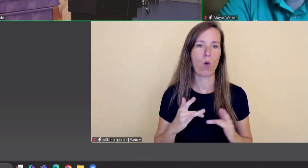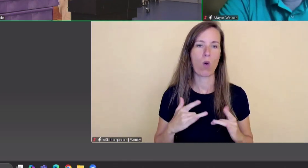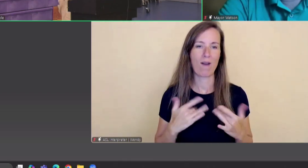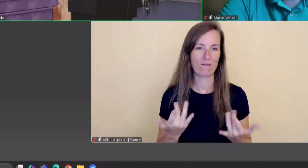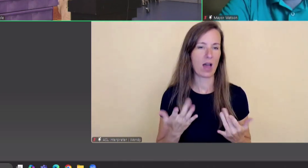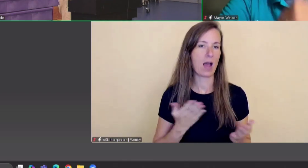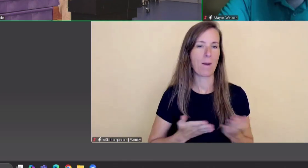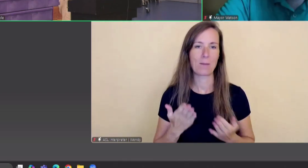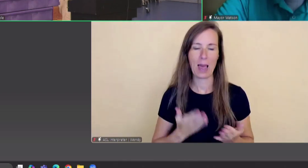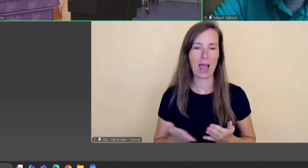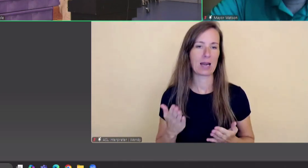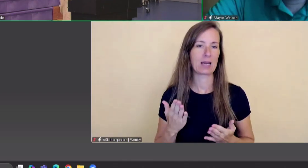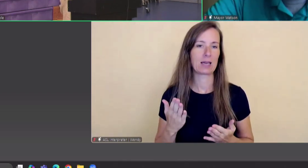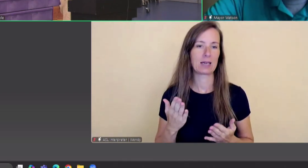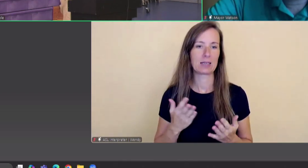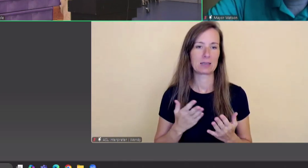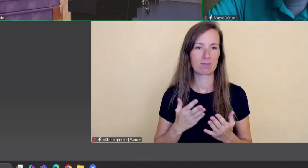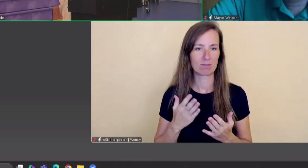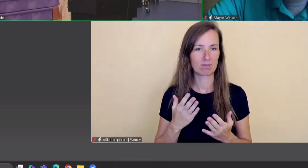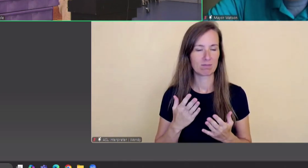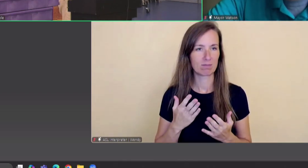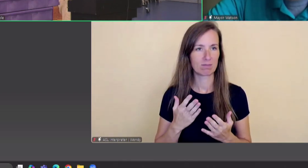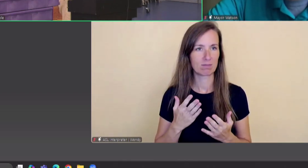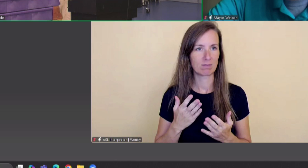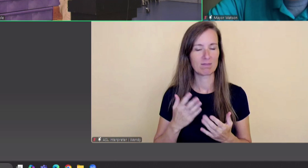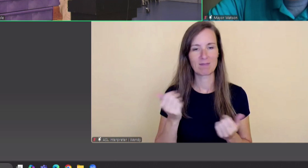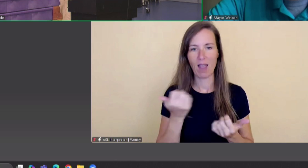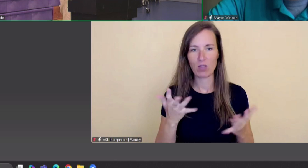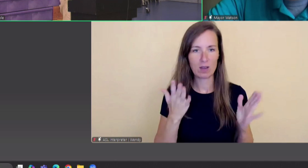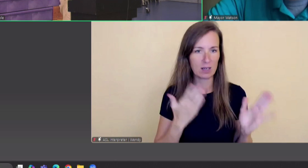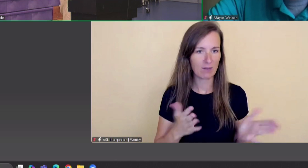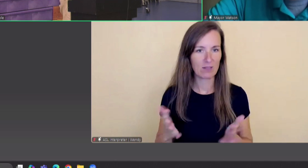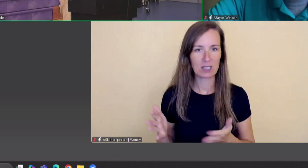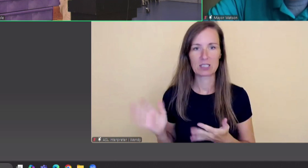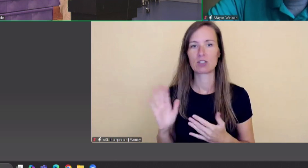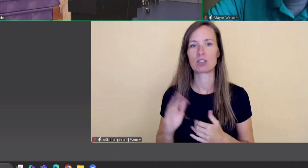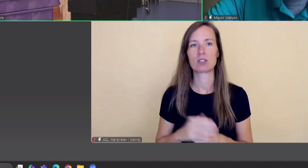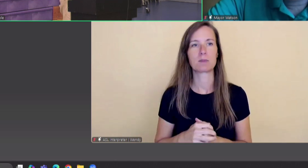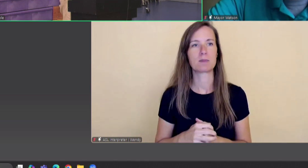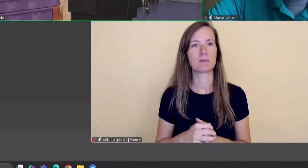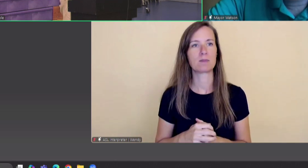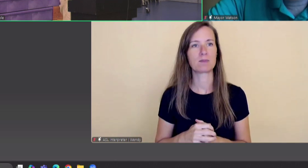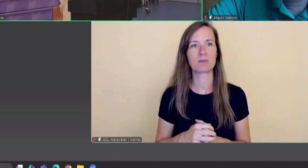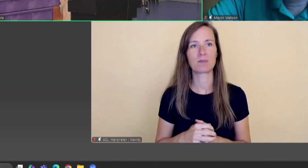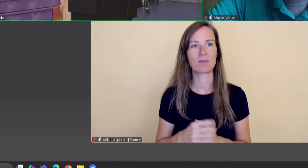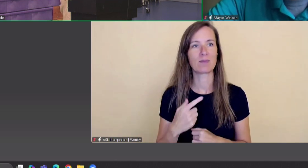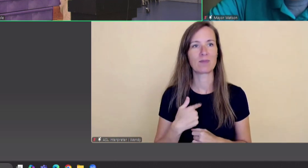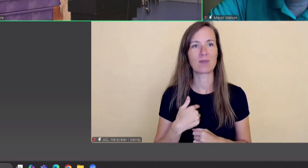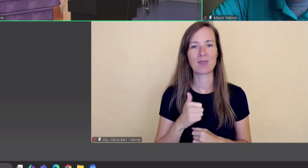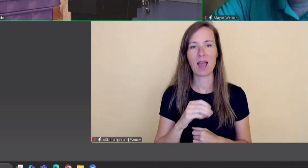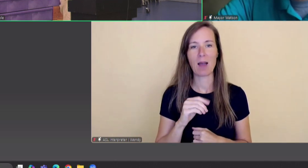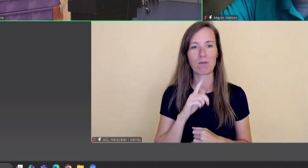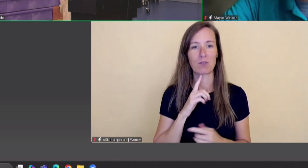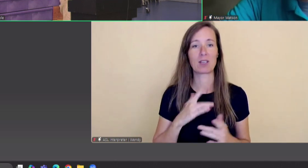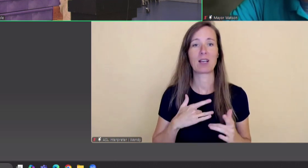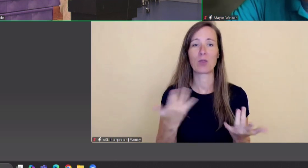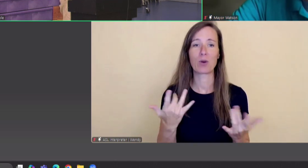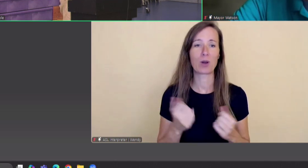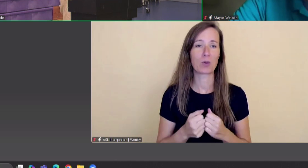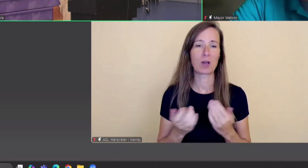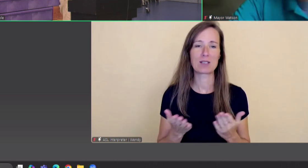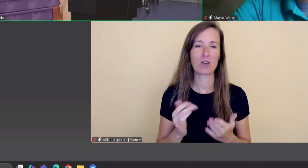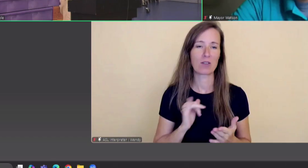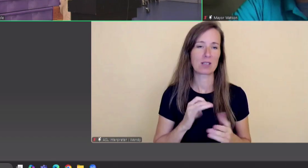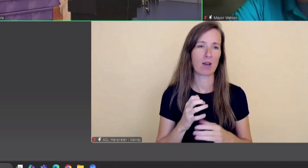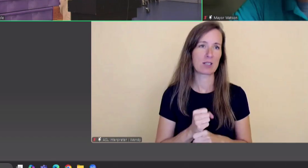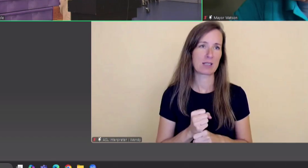event, and then actually getting everything done. So I am thrilled to death with the service that I've received from